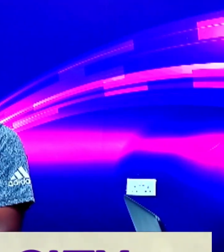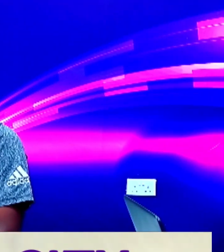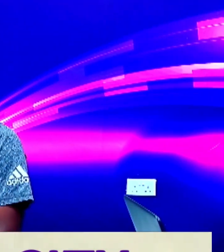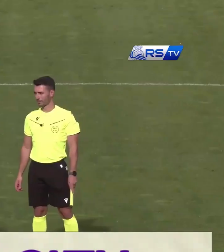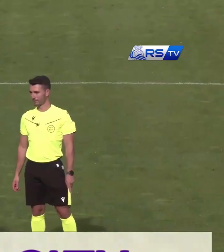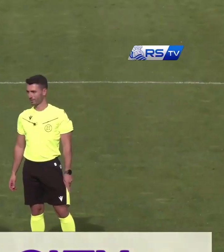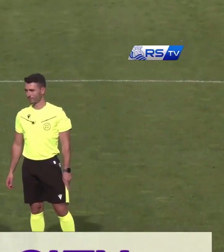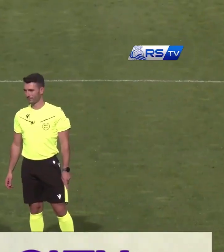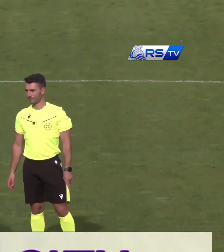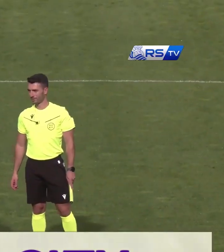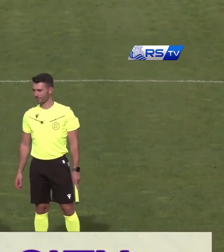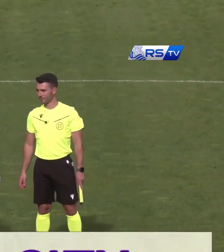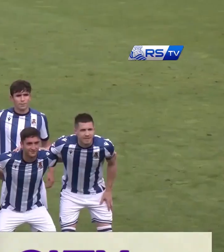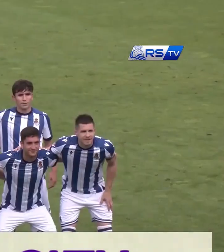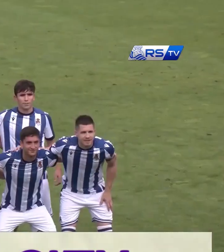I will say